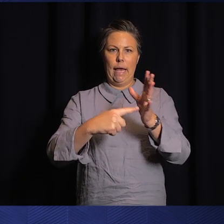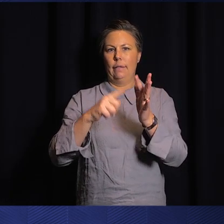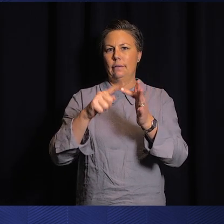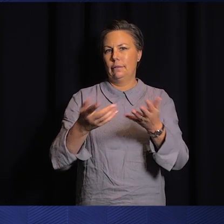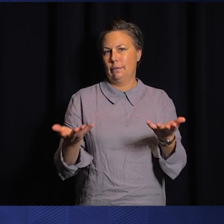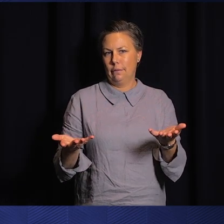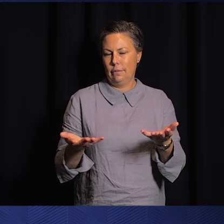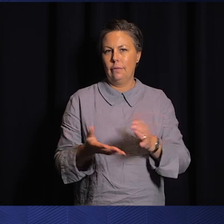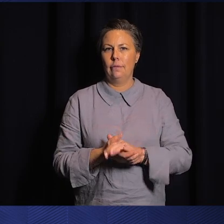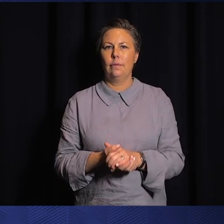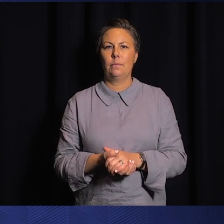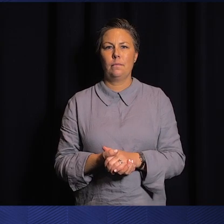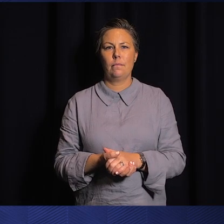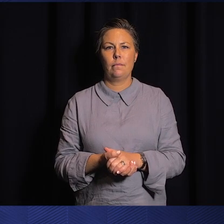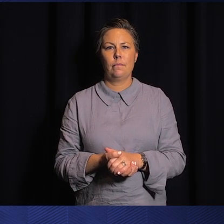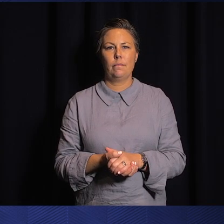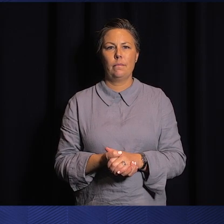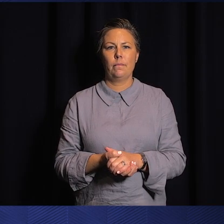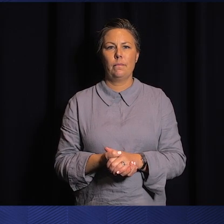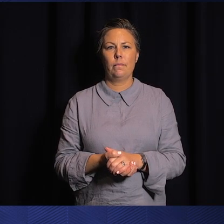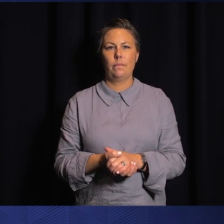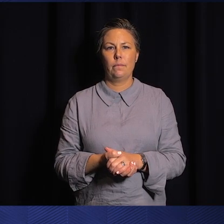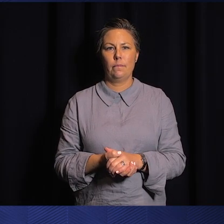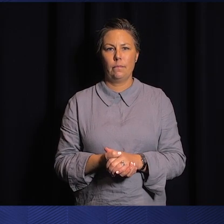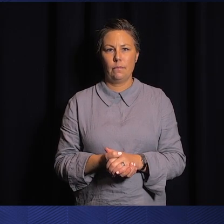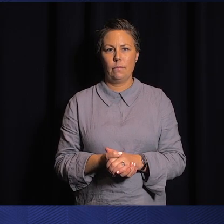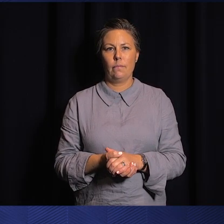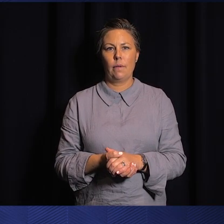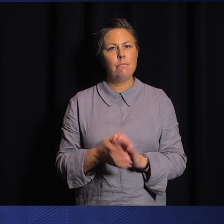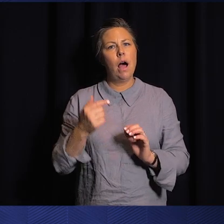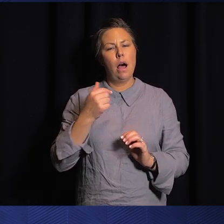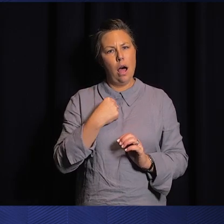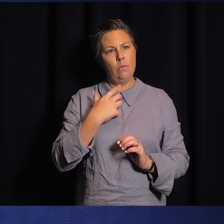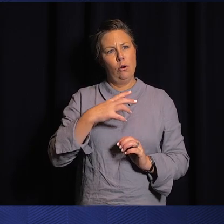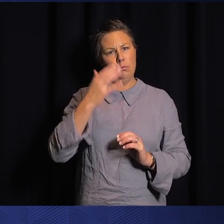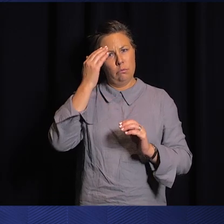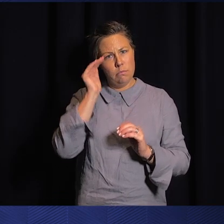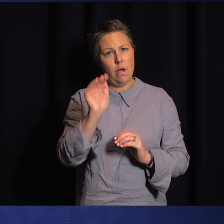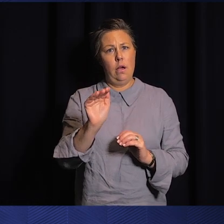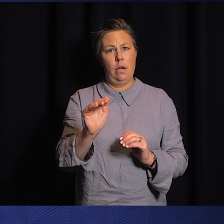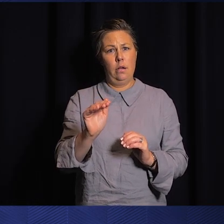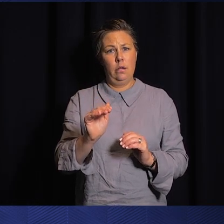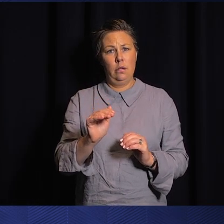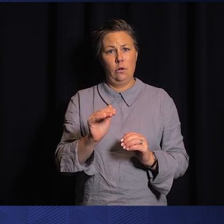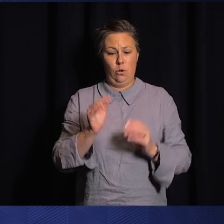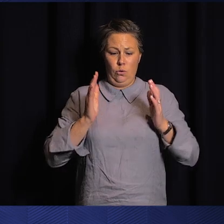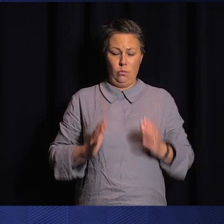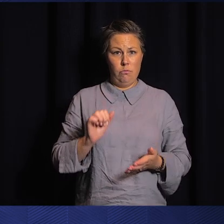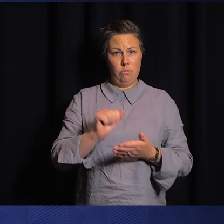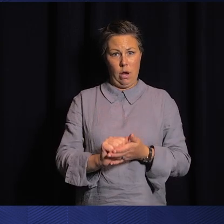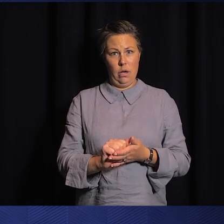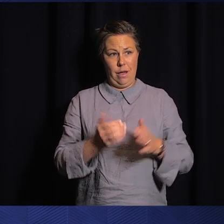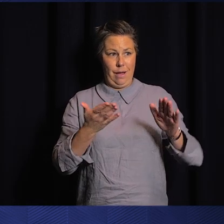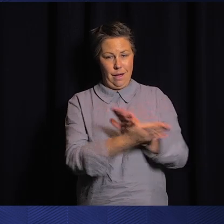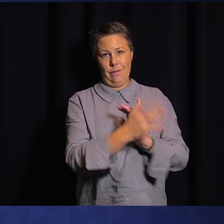I would like really to insist that the implementation of human rights as a primary responsibility of the state would be